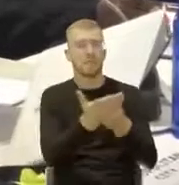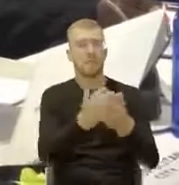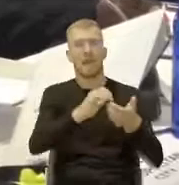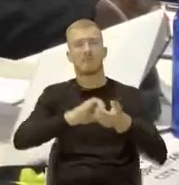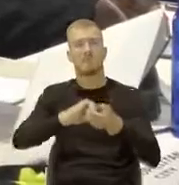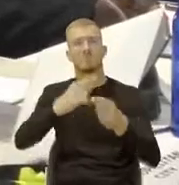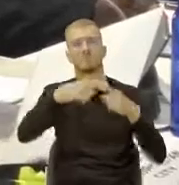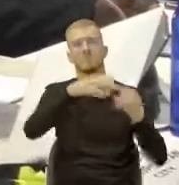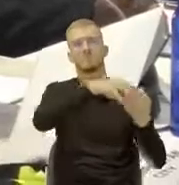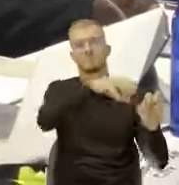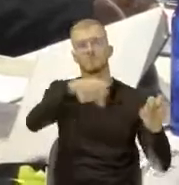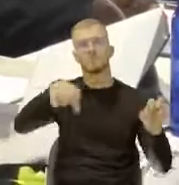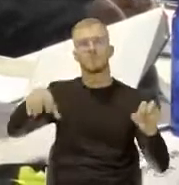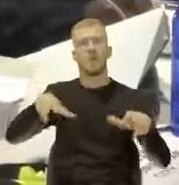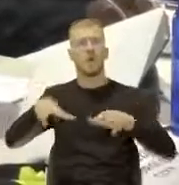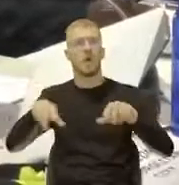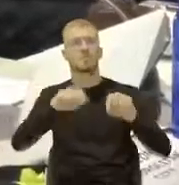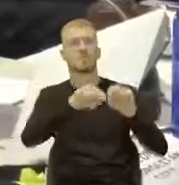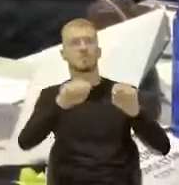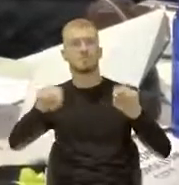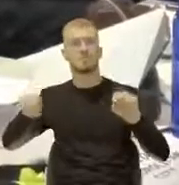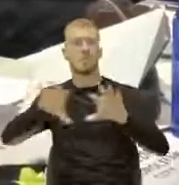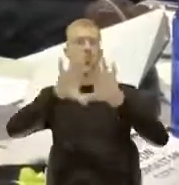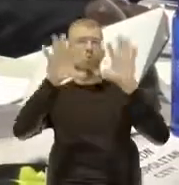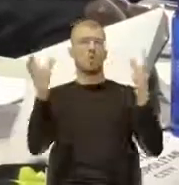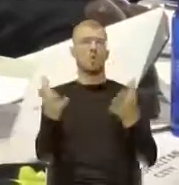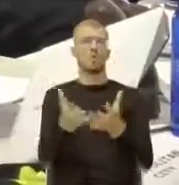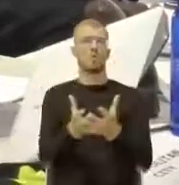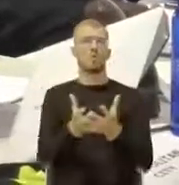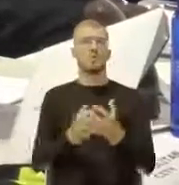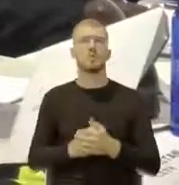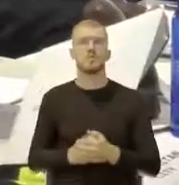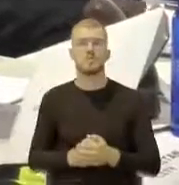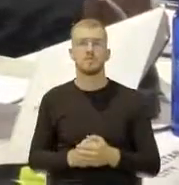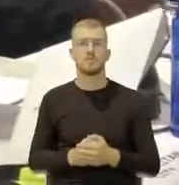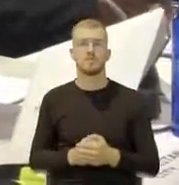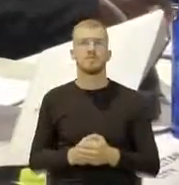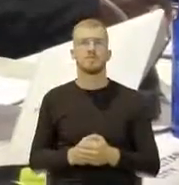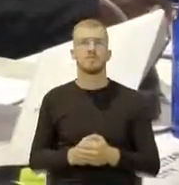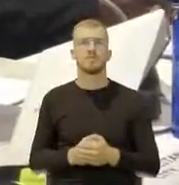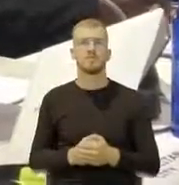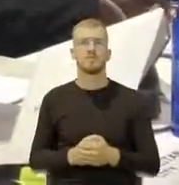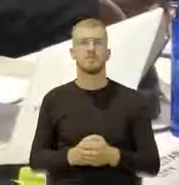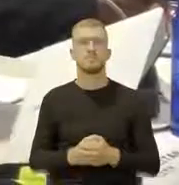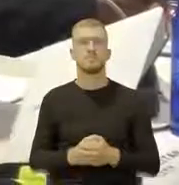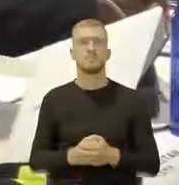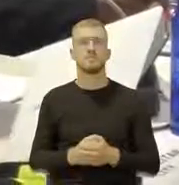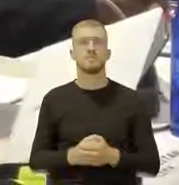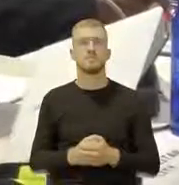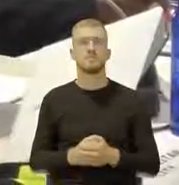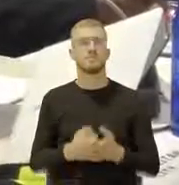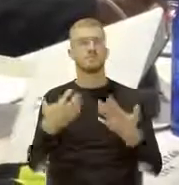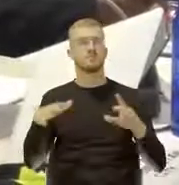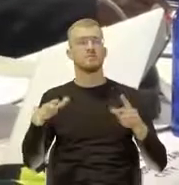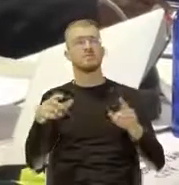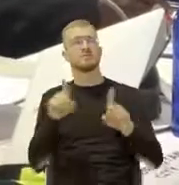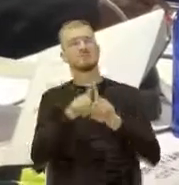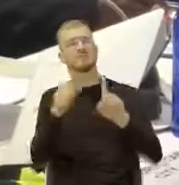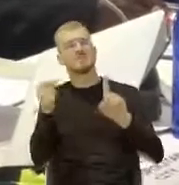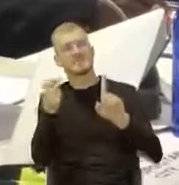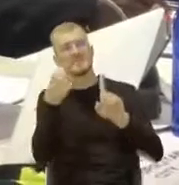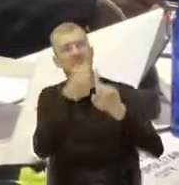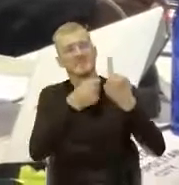line. It is indeed the cities and local governments that provide basic